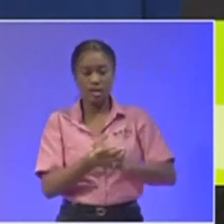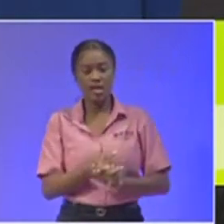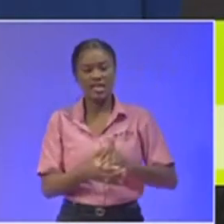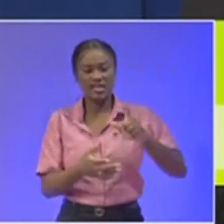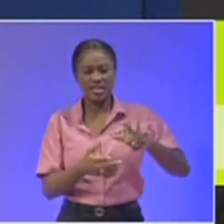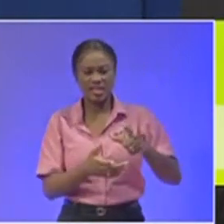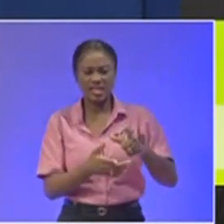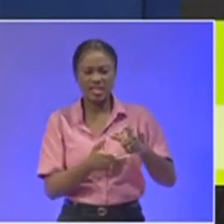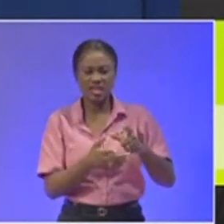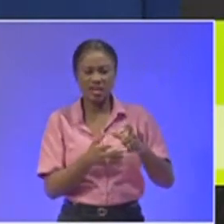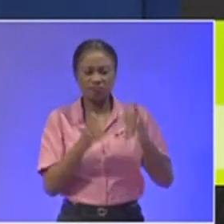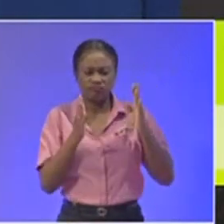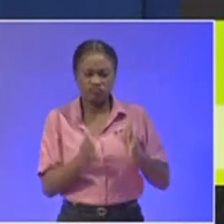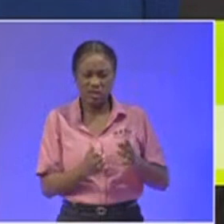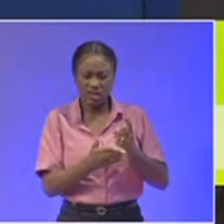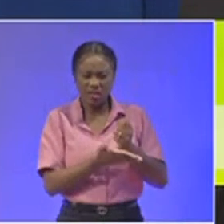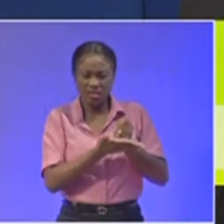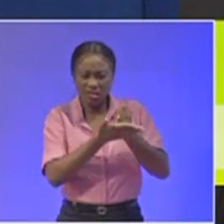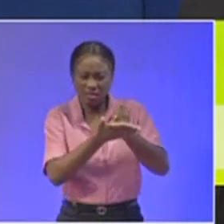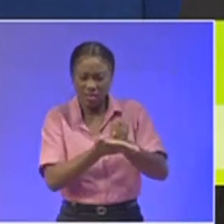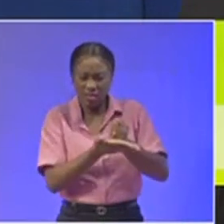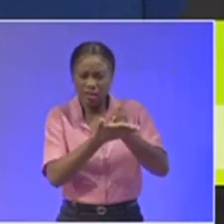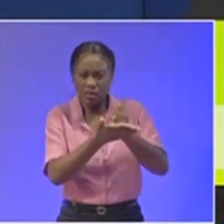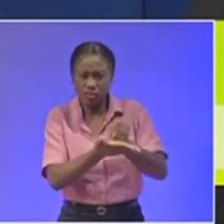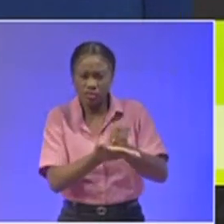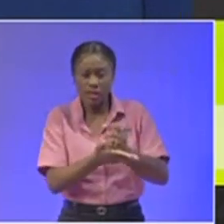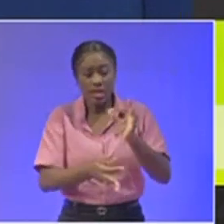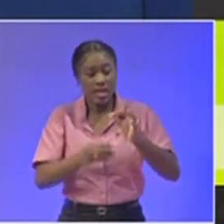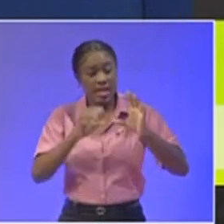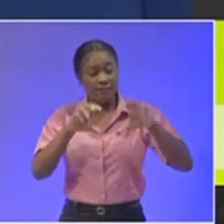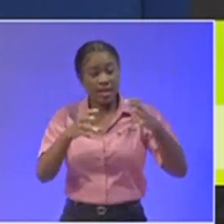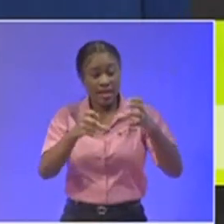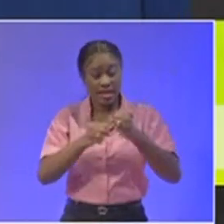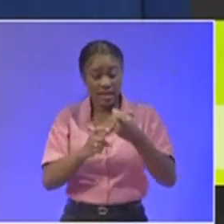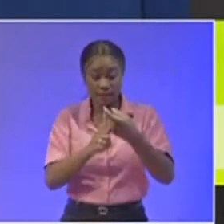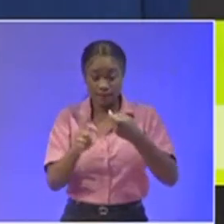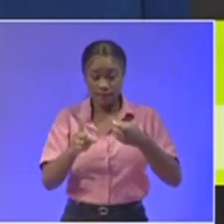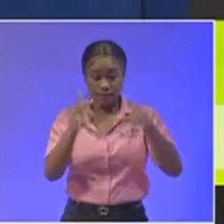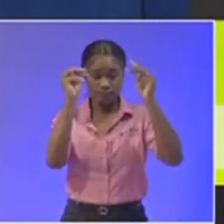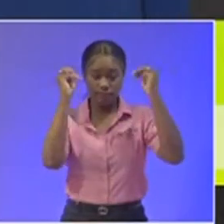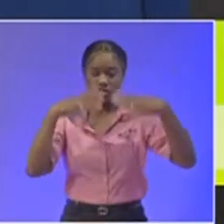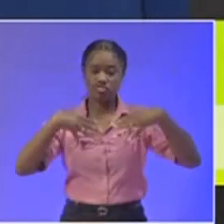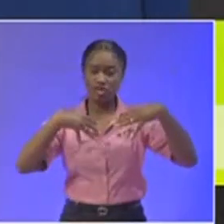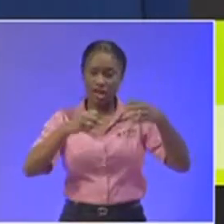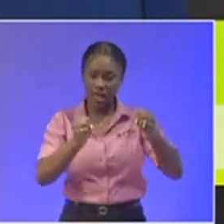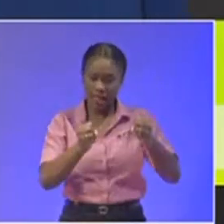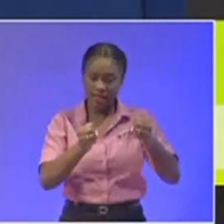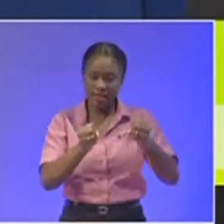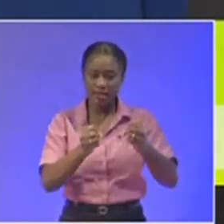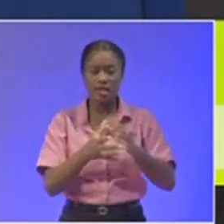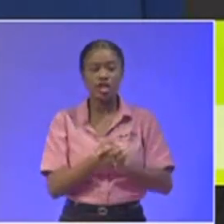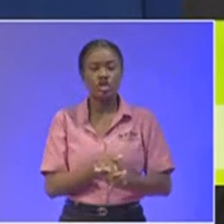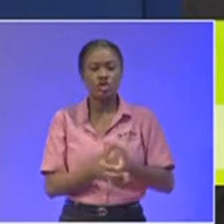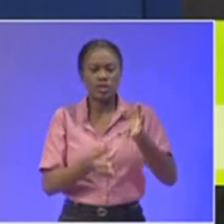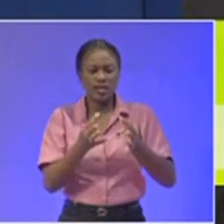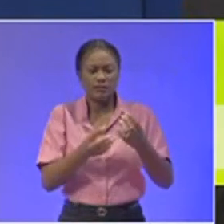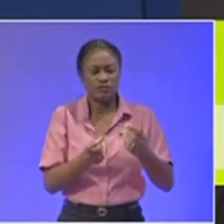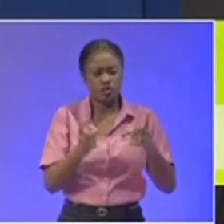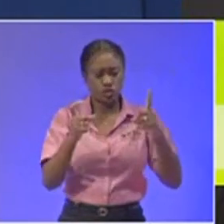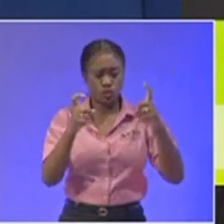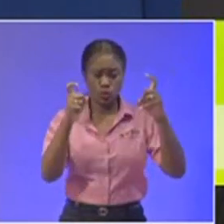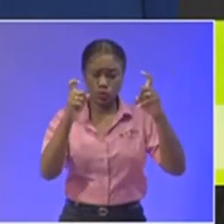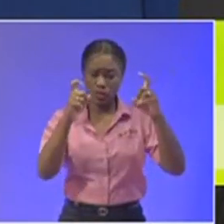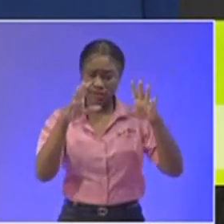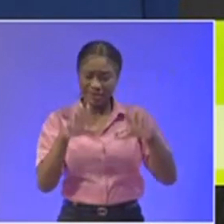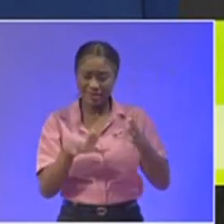therapy, physiotherapy, etc., and seeing if that can be accessed via Ministry of Health, if developmental assessments that are being